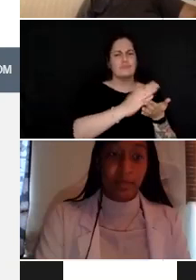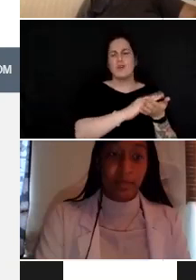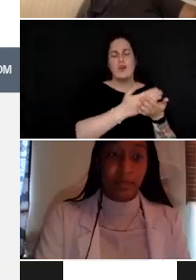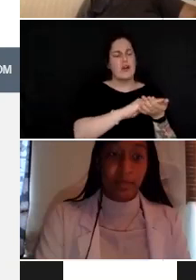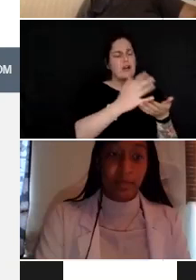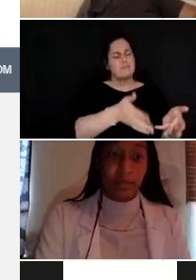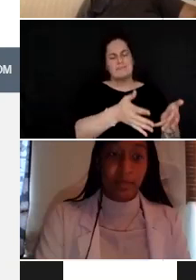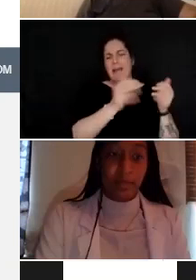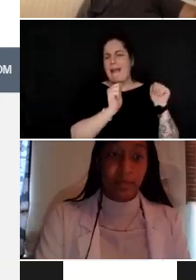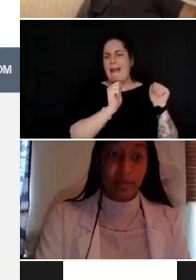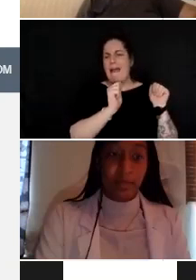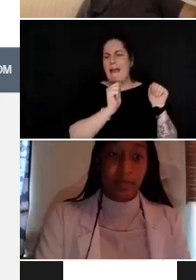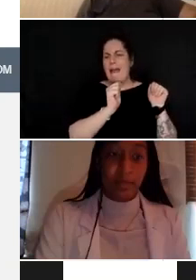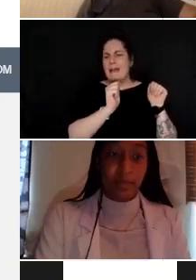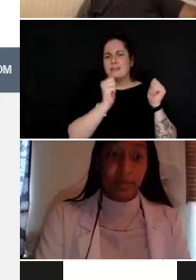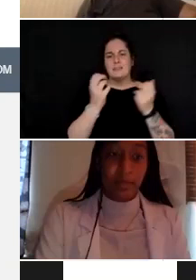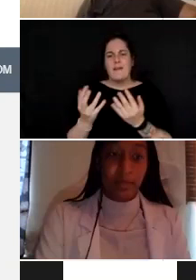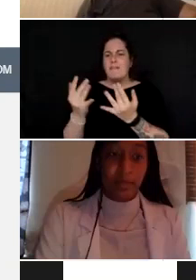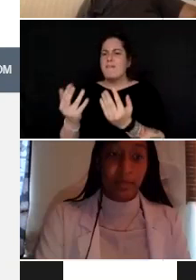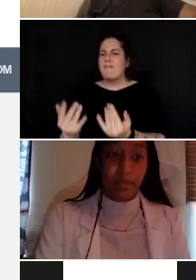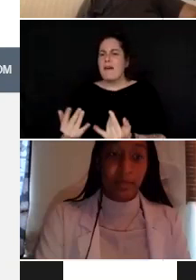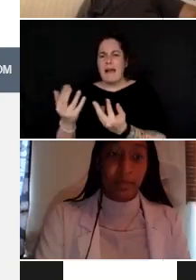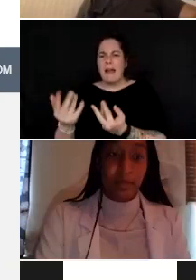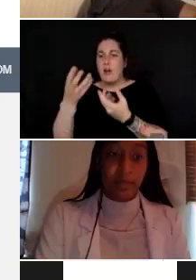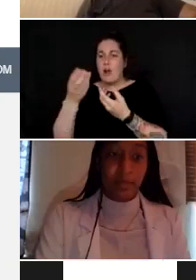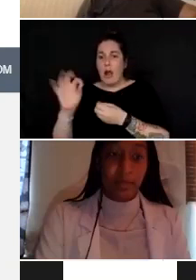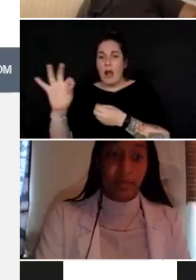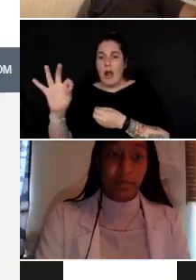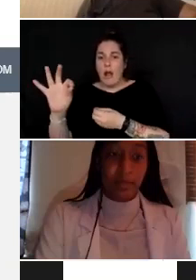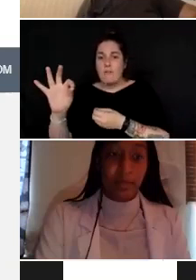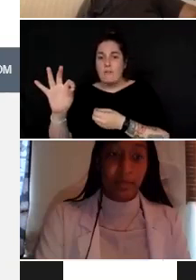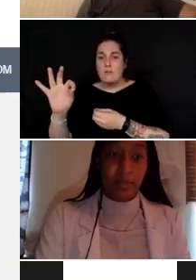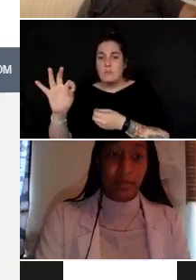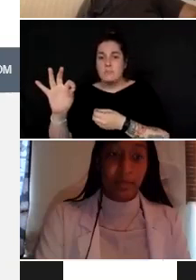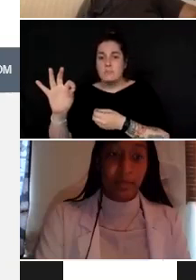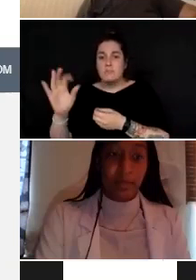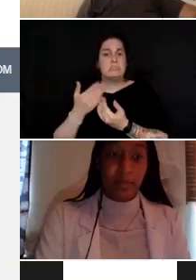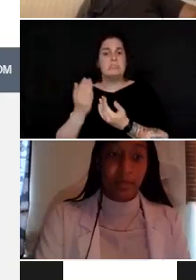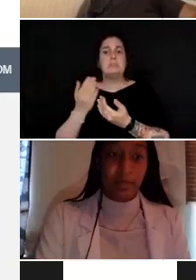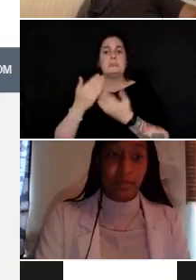off the fire, it'll cool down and it won't continue to cook and scorch your eggs.